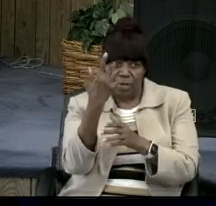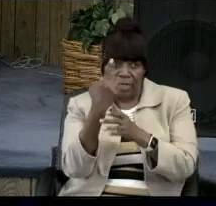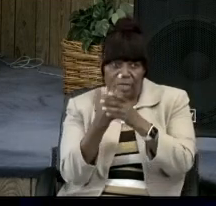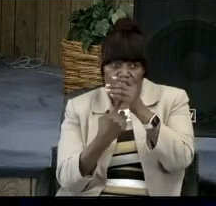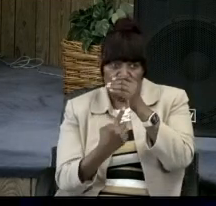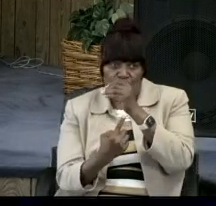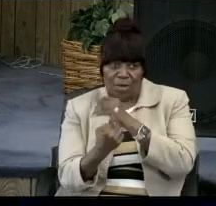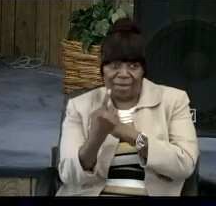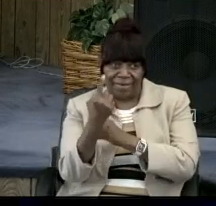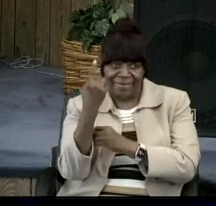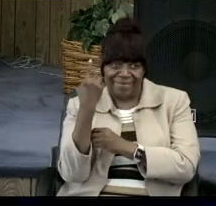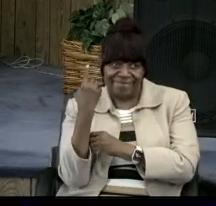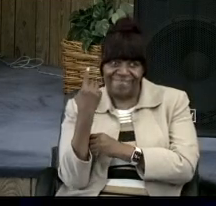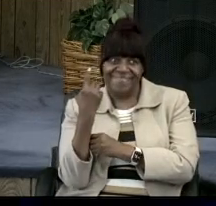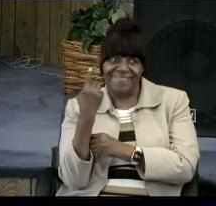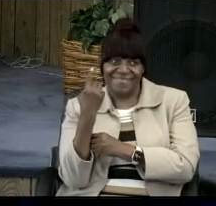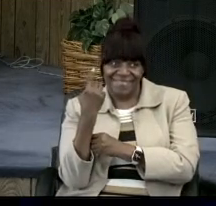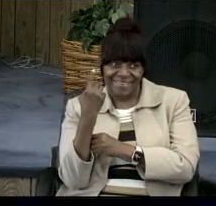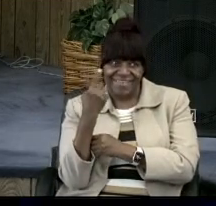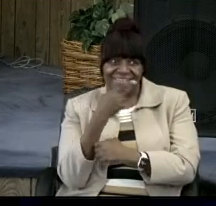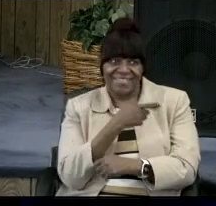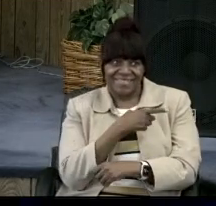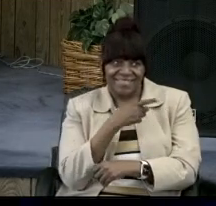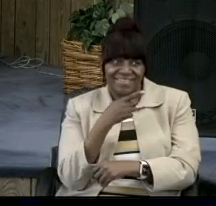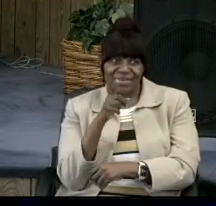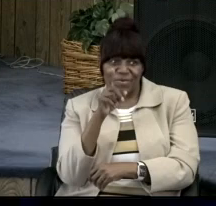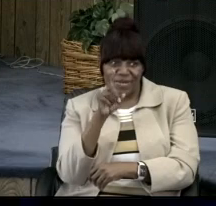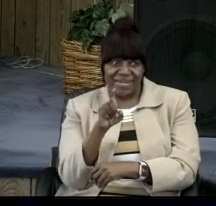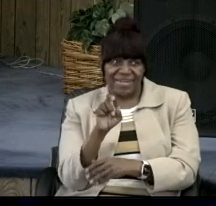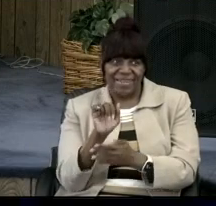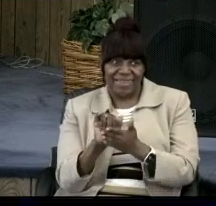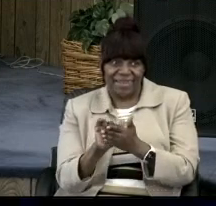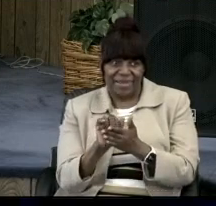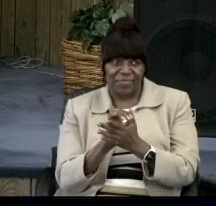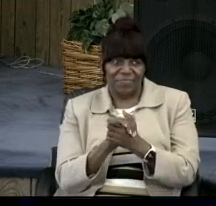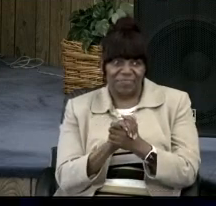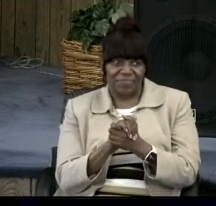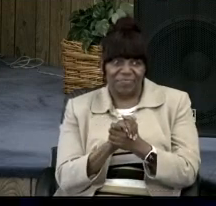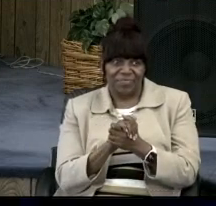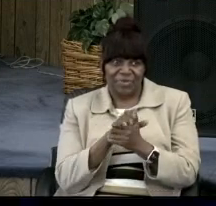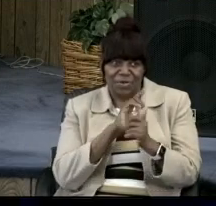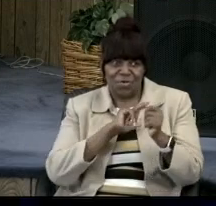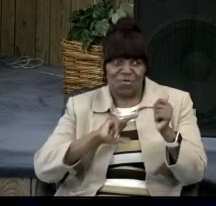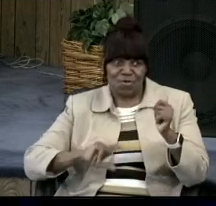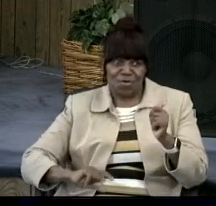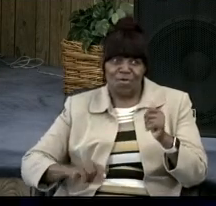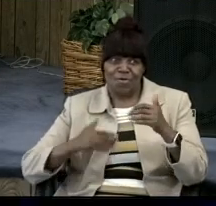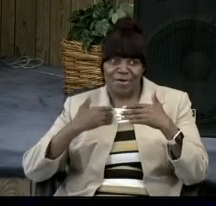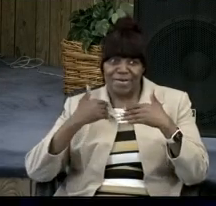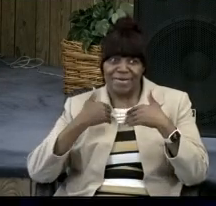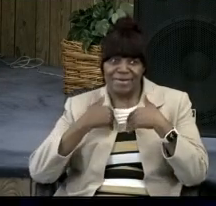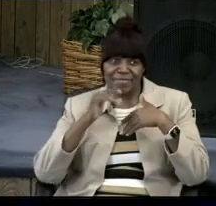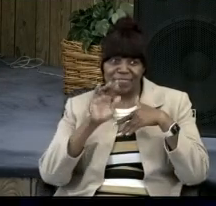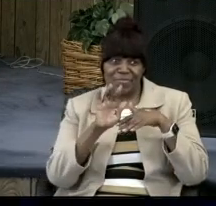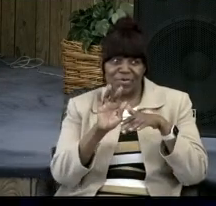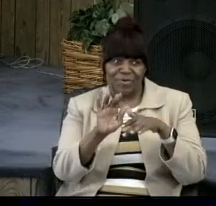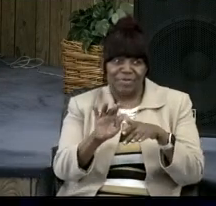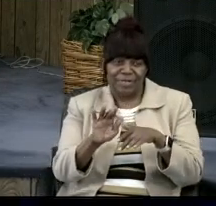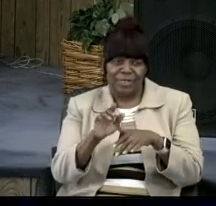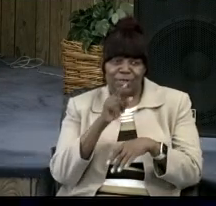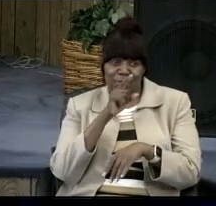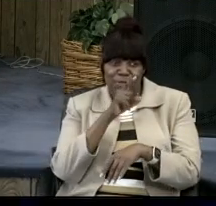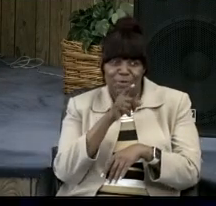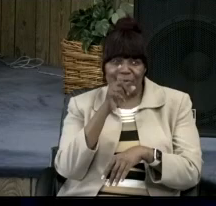being consumed is that at some point you're going to need the Lord. Lord, have mercy. At some point,